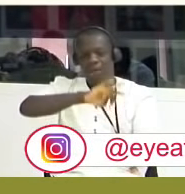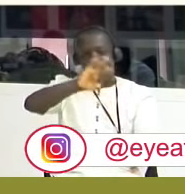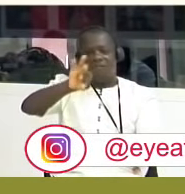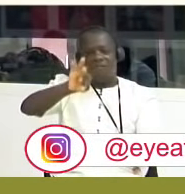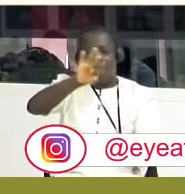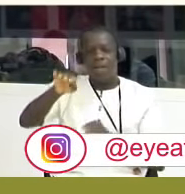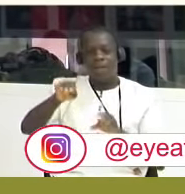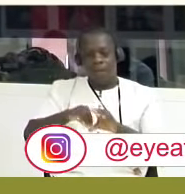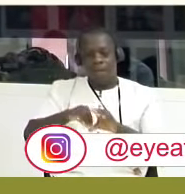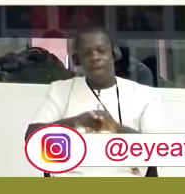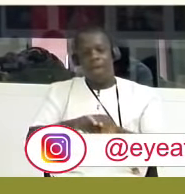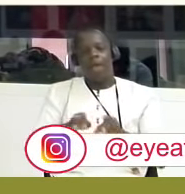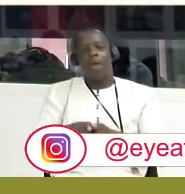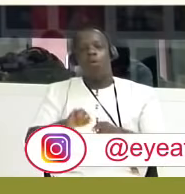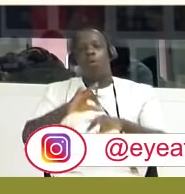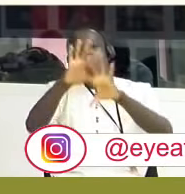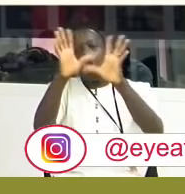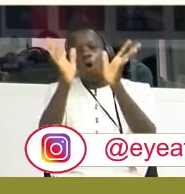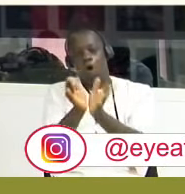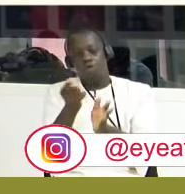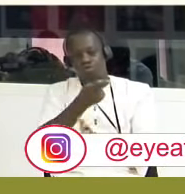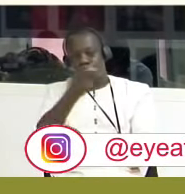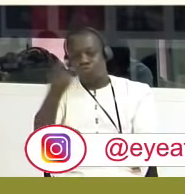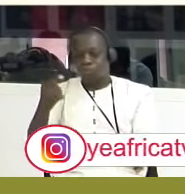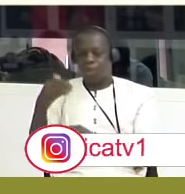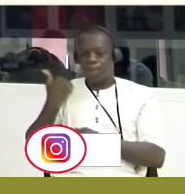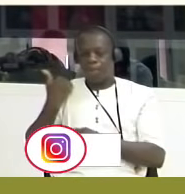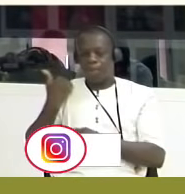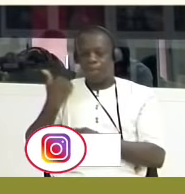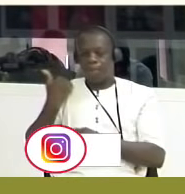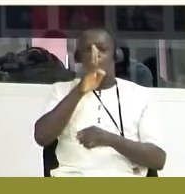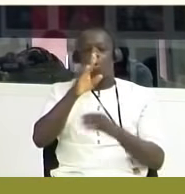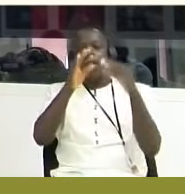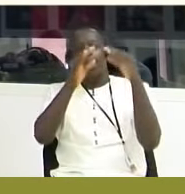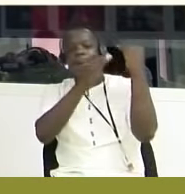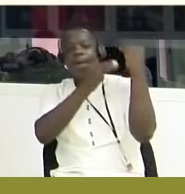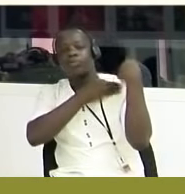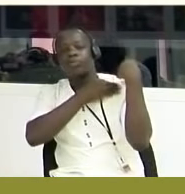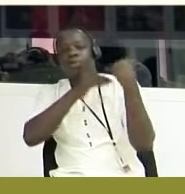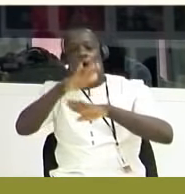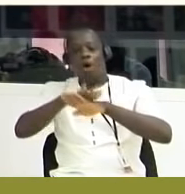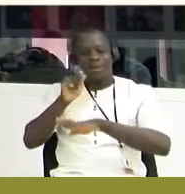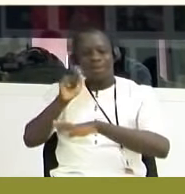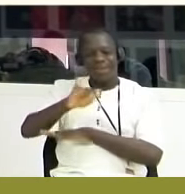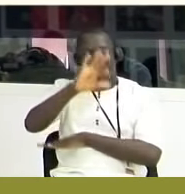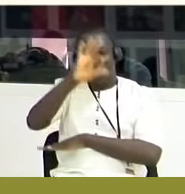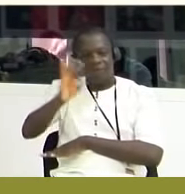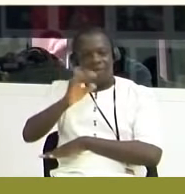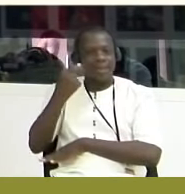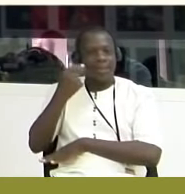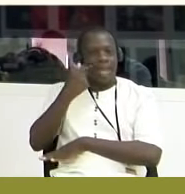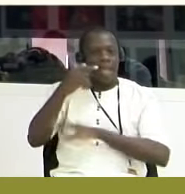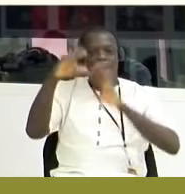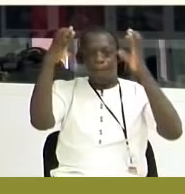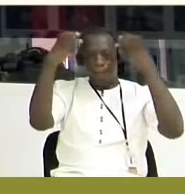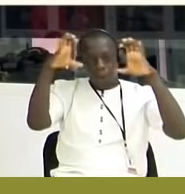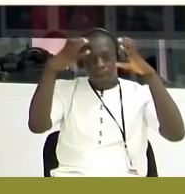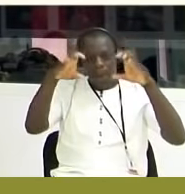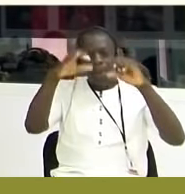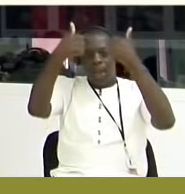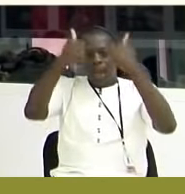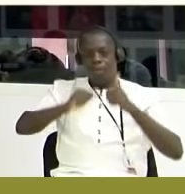where all those who were present, who were on duty that very day the incident happened, will